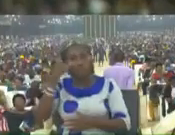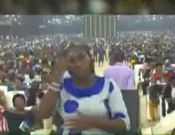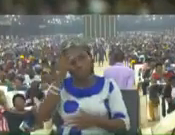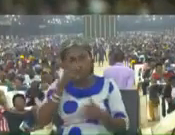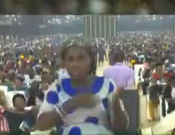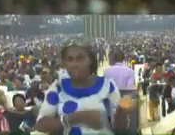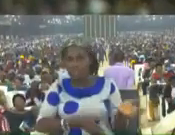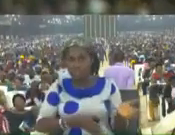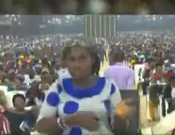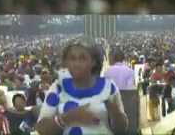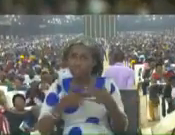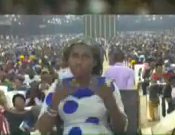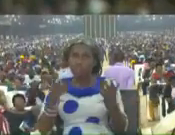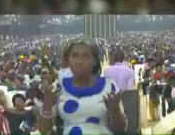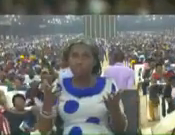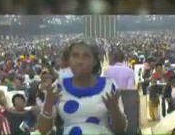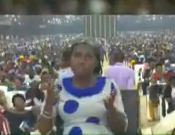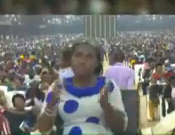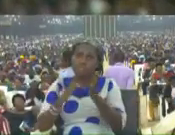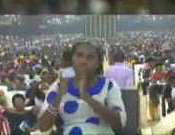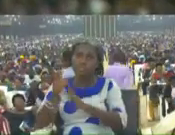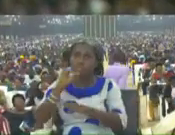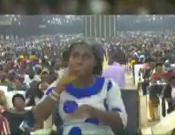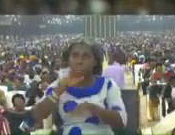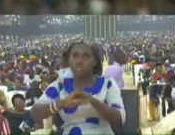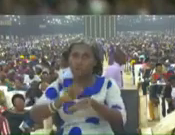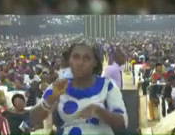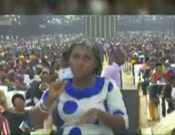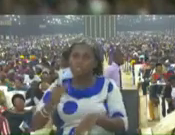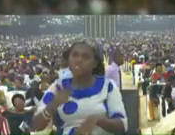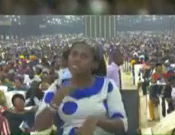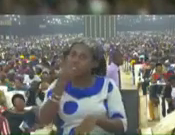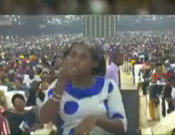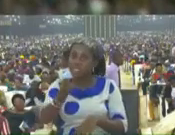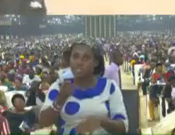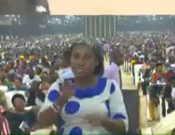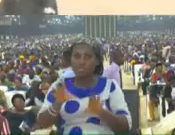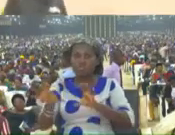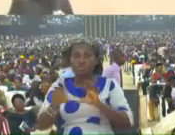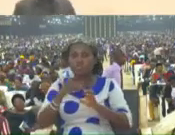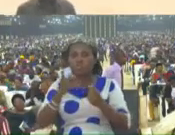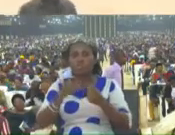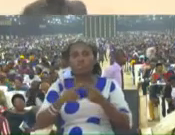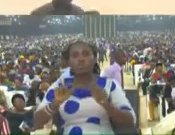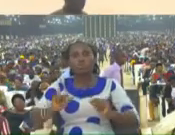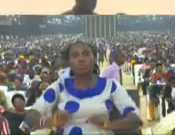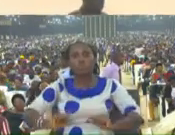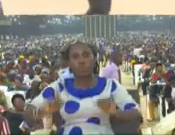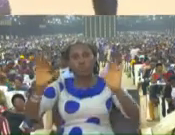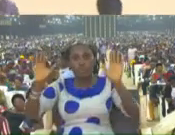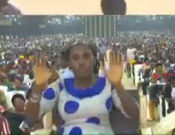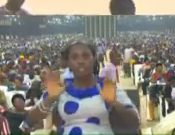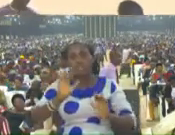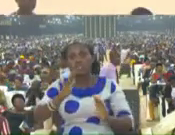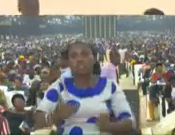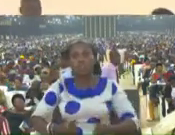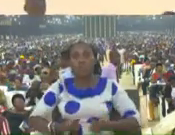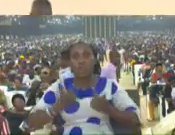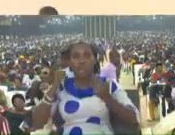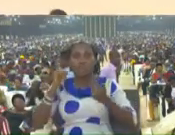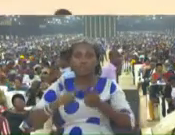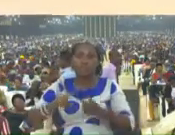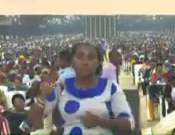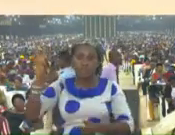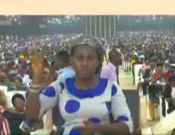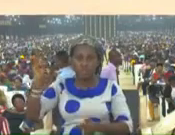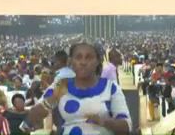my side? He's calling. Who wants to surrender his or her life to me? Who wants to be